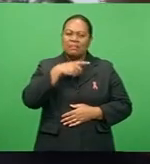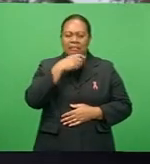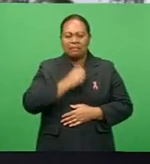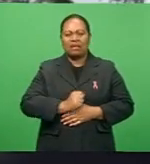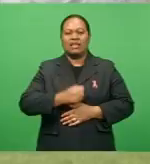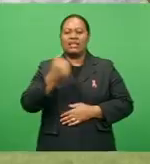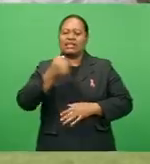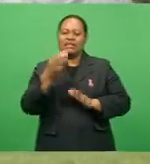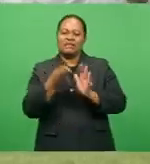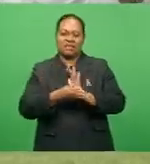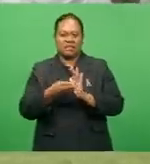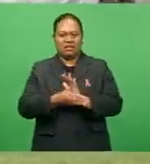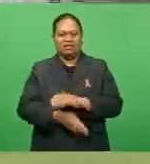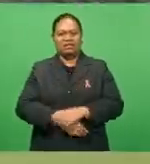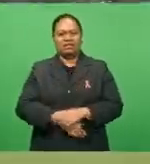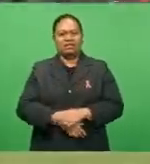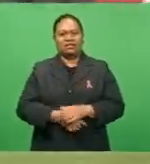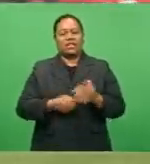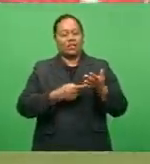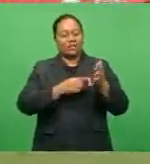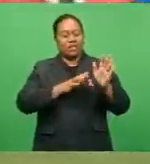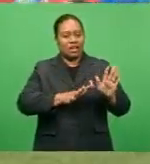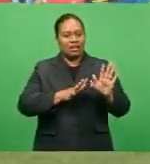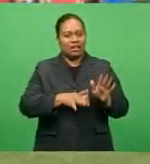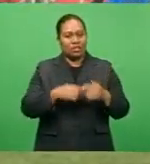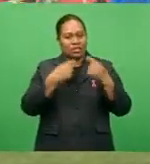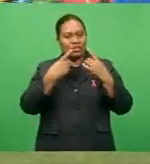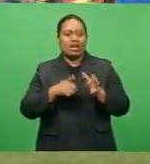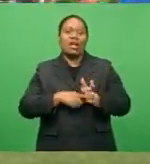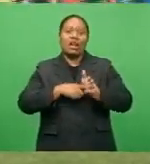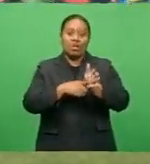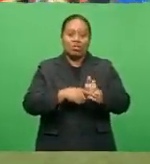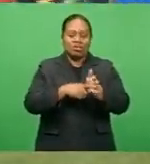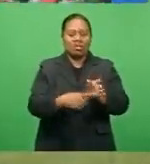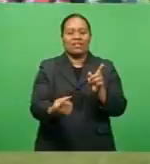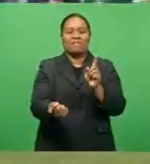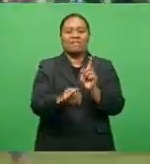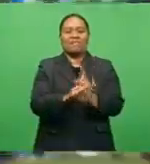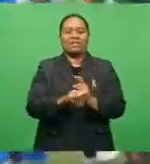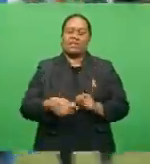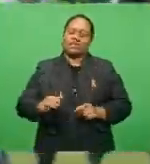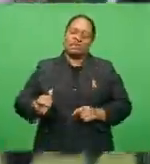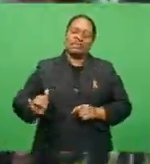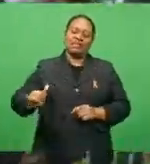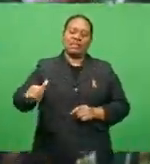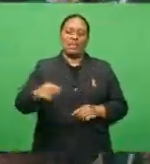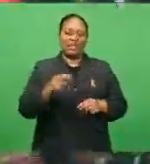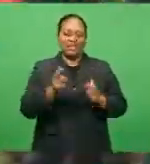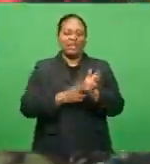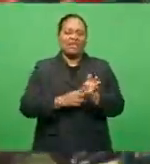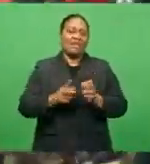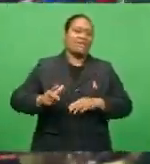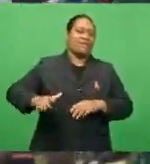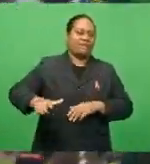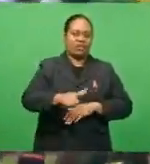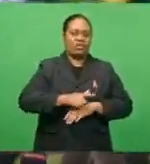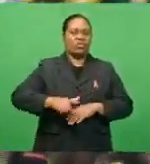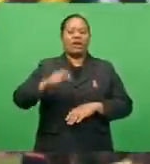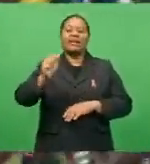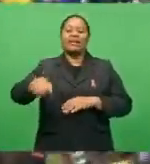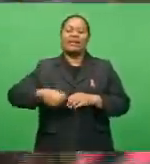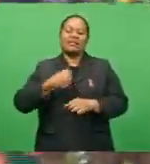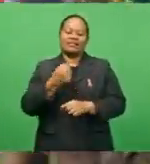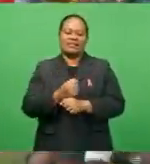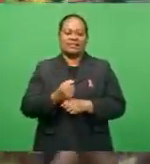as I mentioned in my previous interview, on my watch, we don't want Tailevo to go down. And I thank the boys